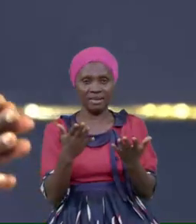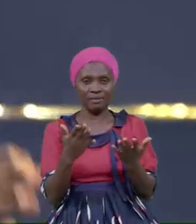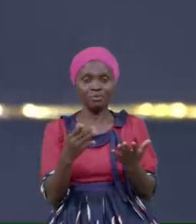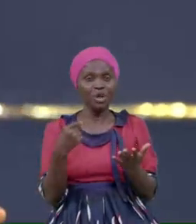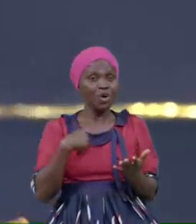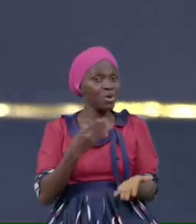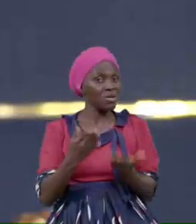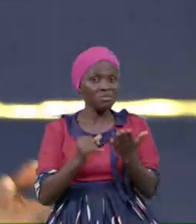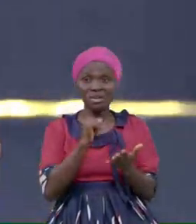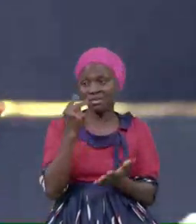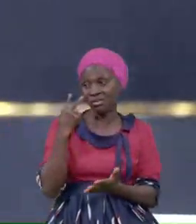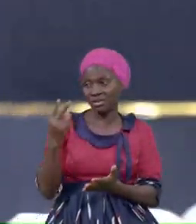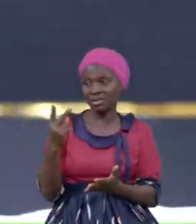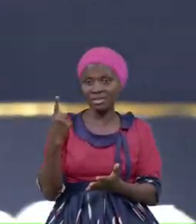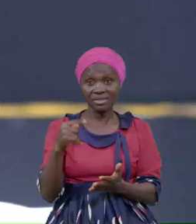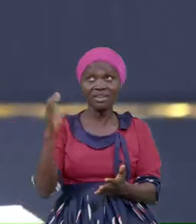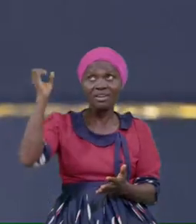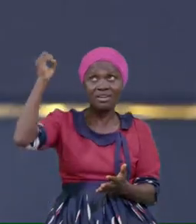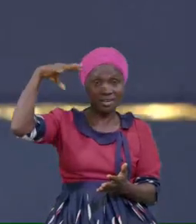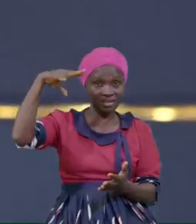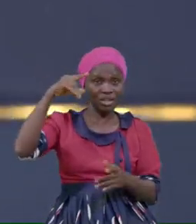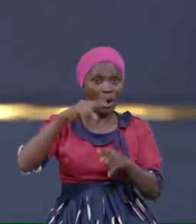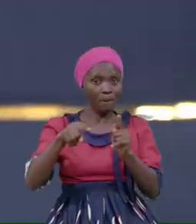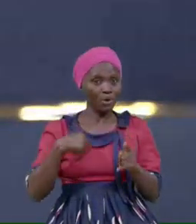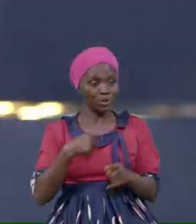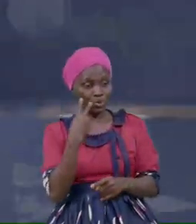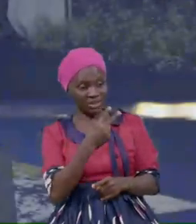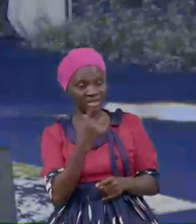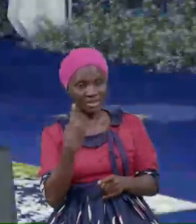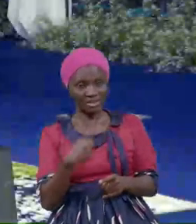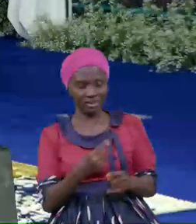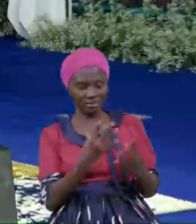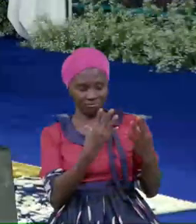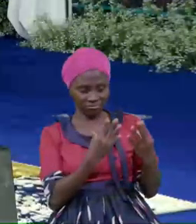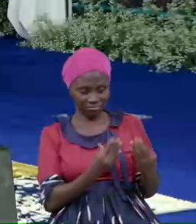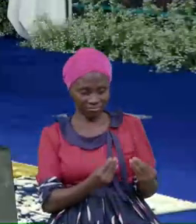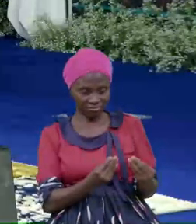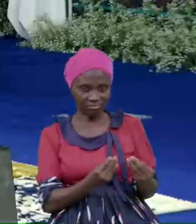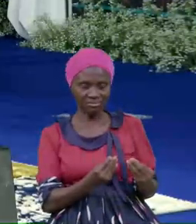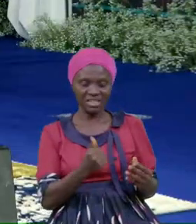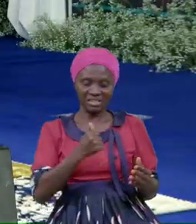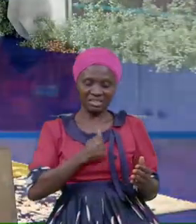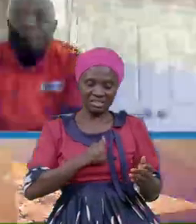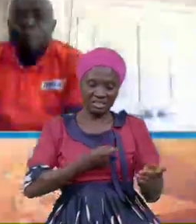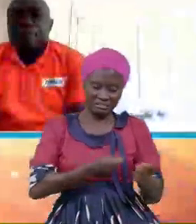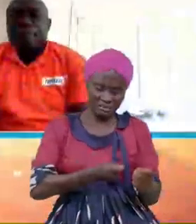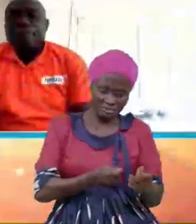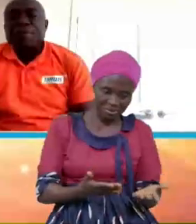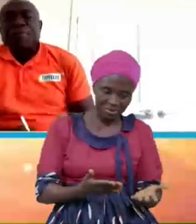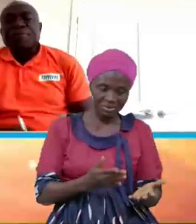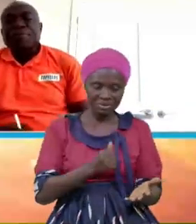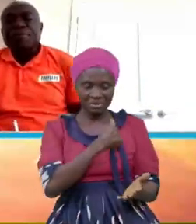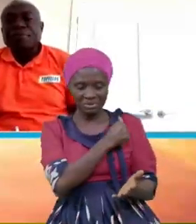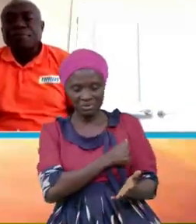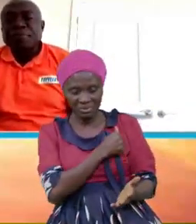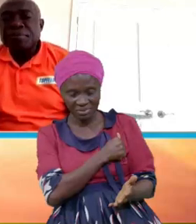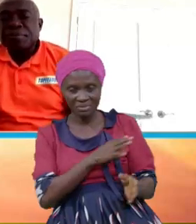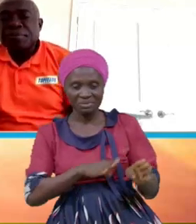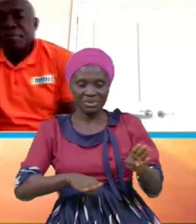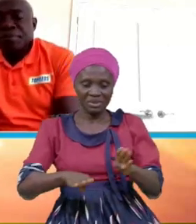grace, but you see the comportment and the character and the lifestyle, and you say, praise the